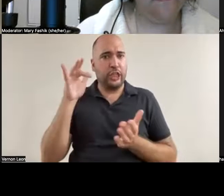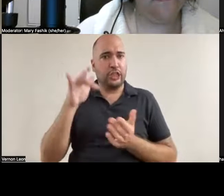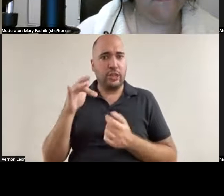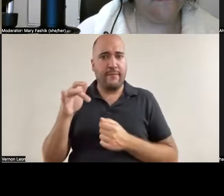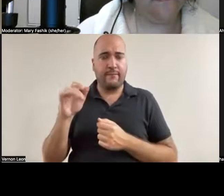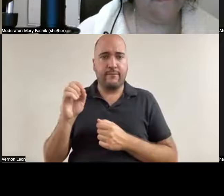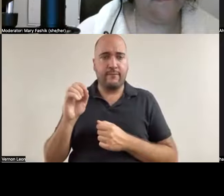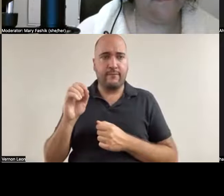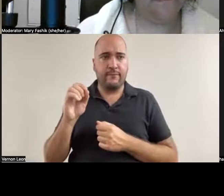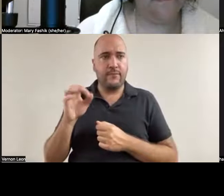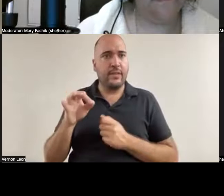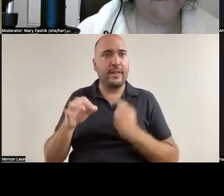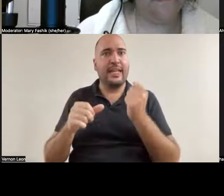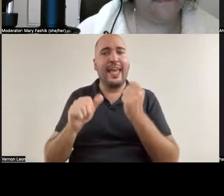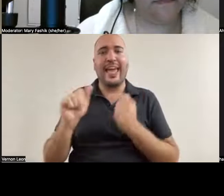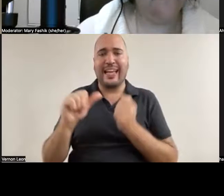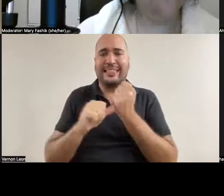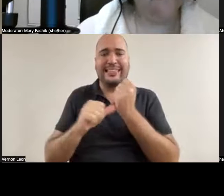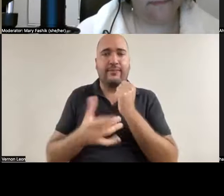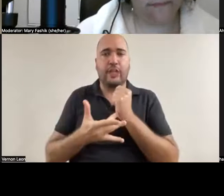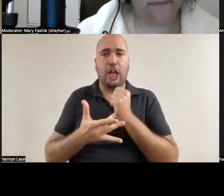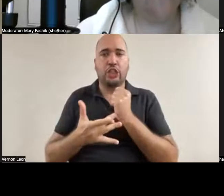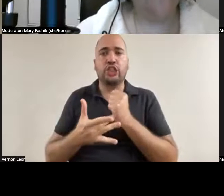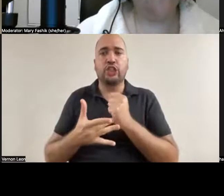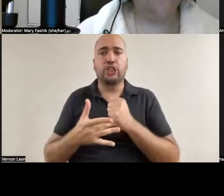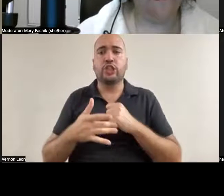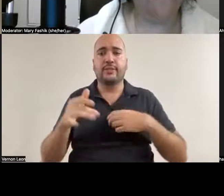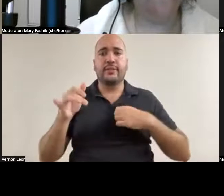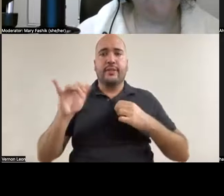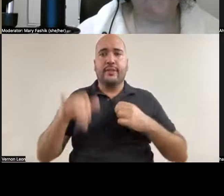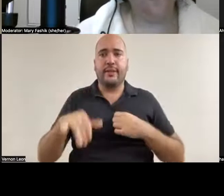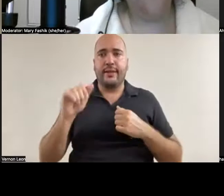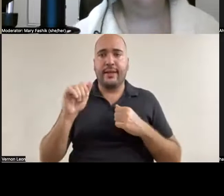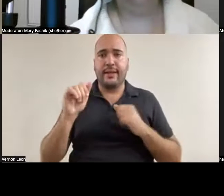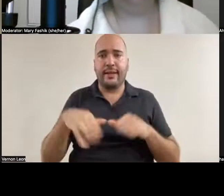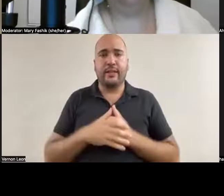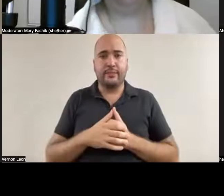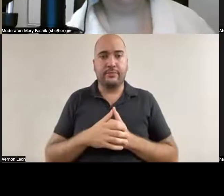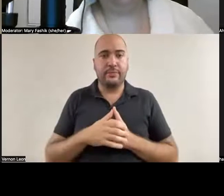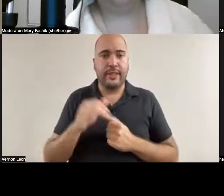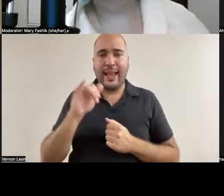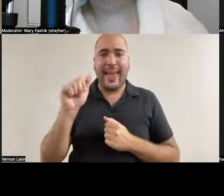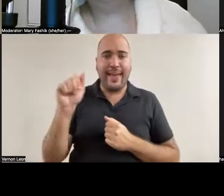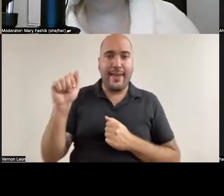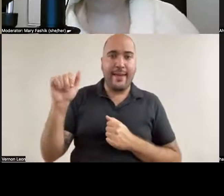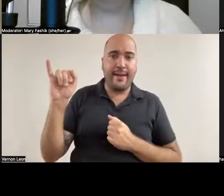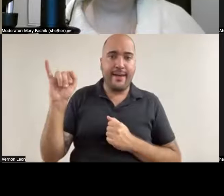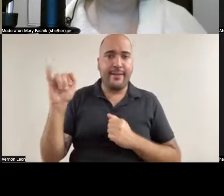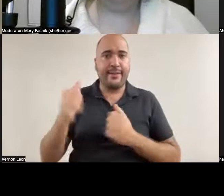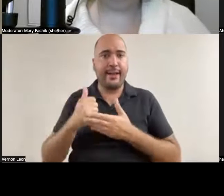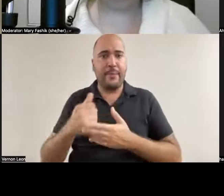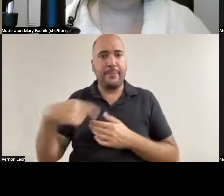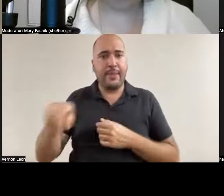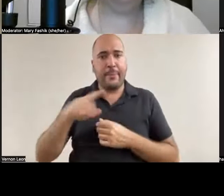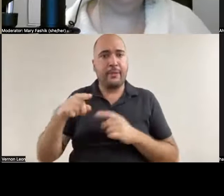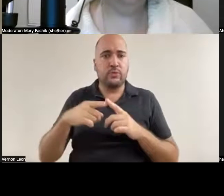of assistive technology that can, like artificial intelligence, that can help them to